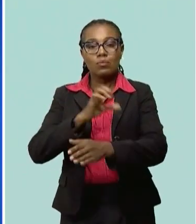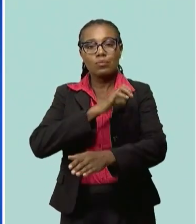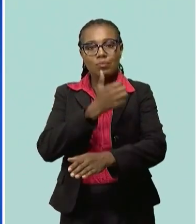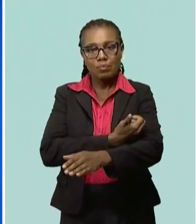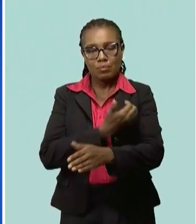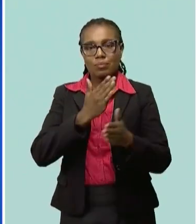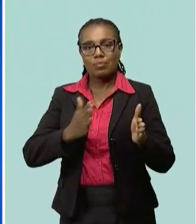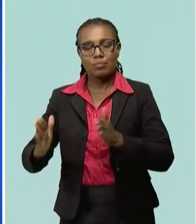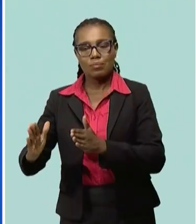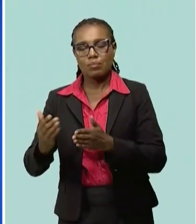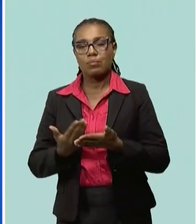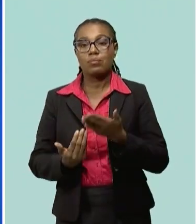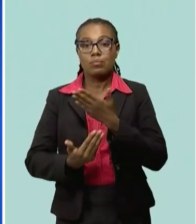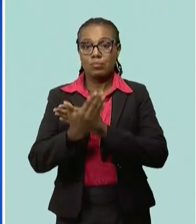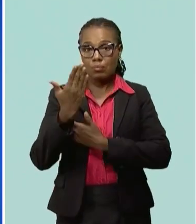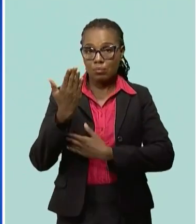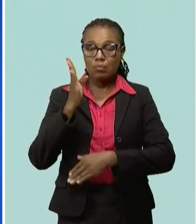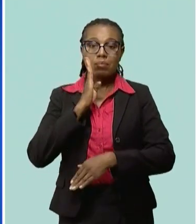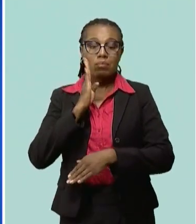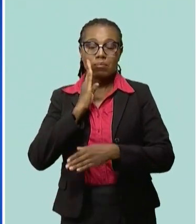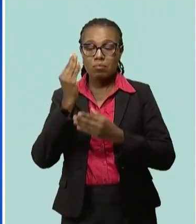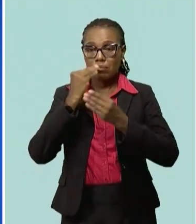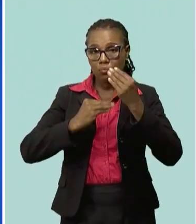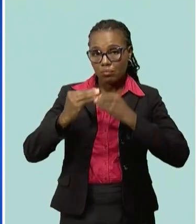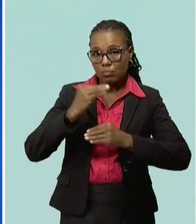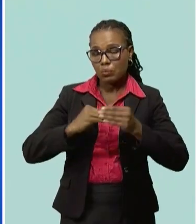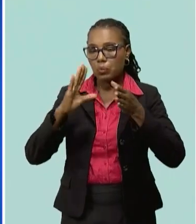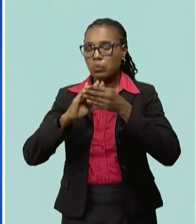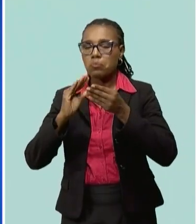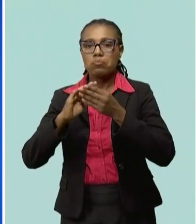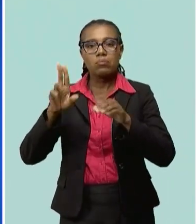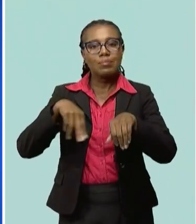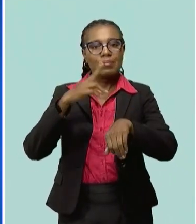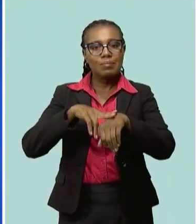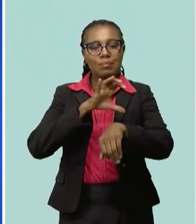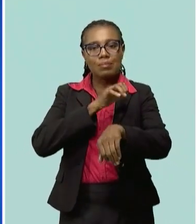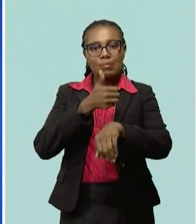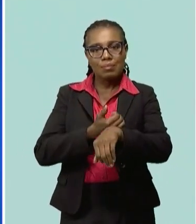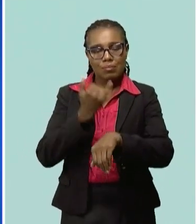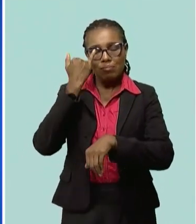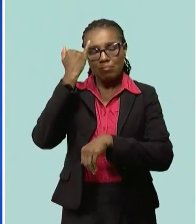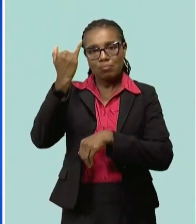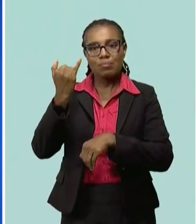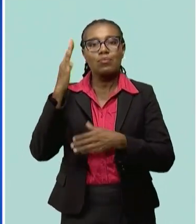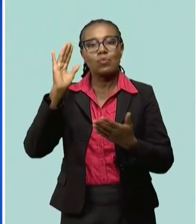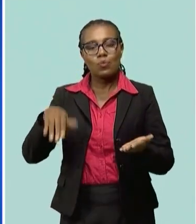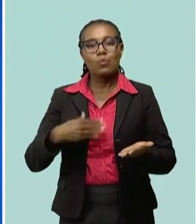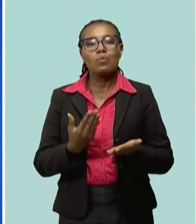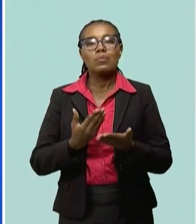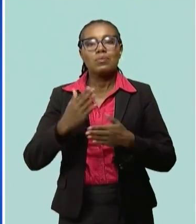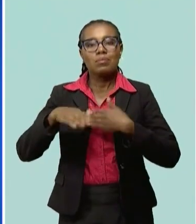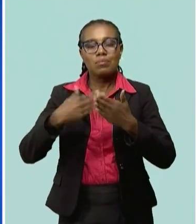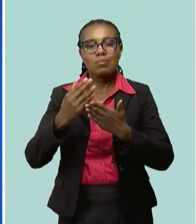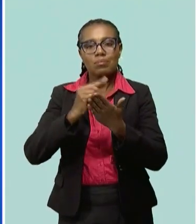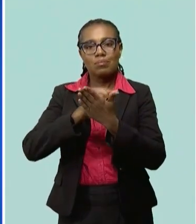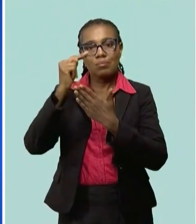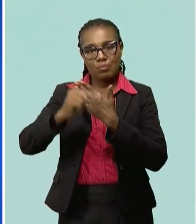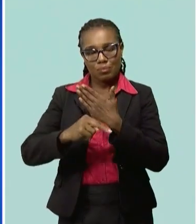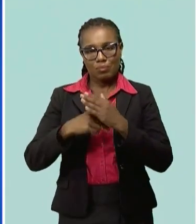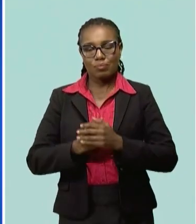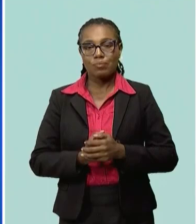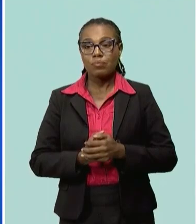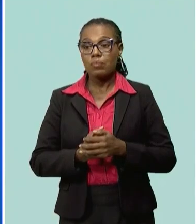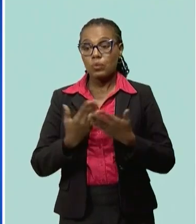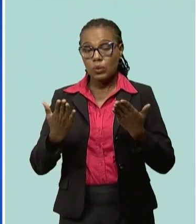Program breakfast meeting a national energy initiative will be rolled out in November. We are in the process of updating Barbados'